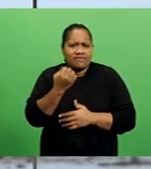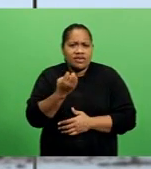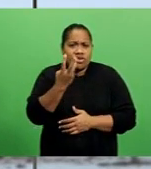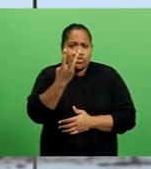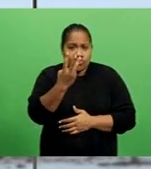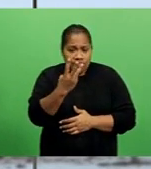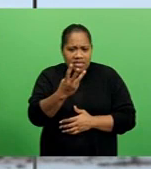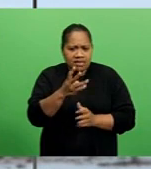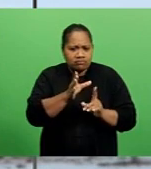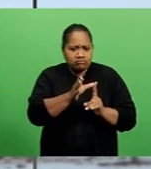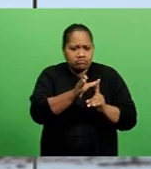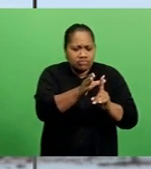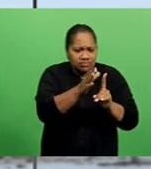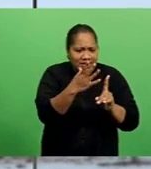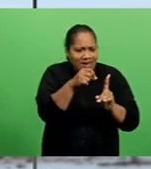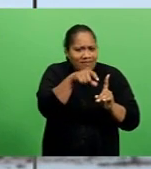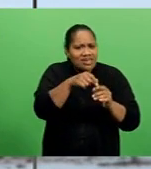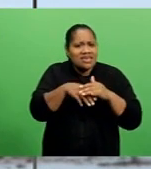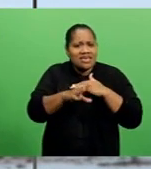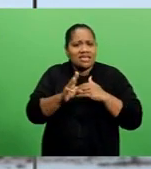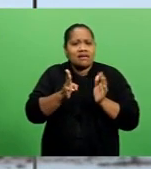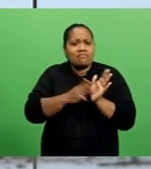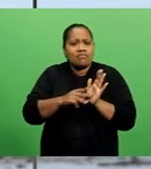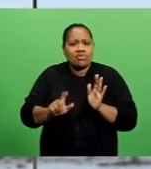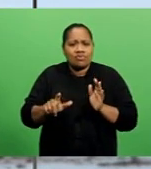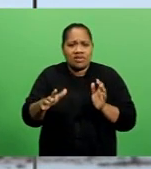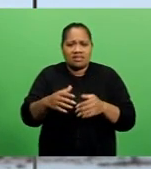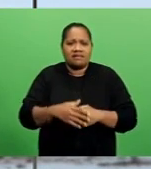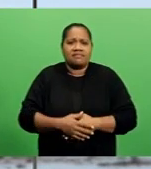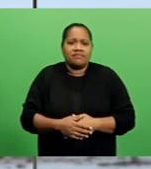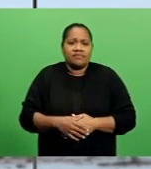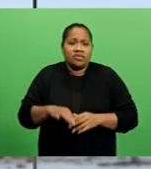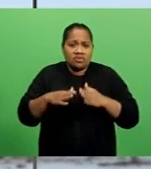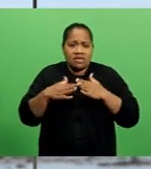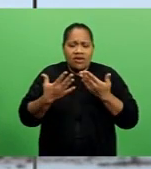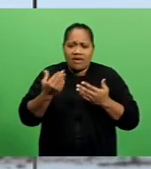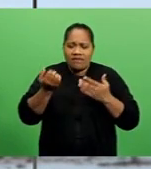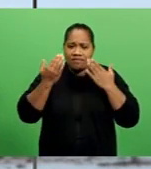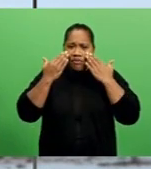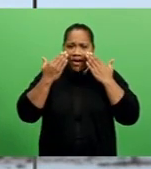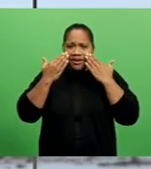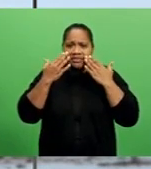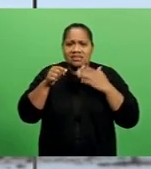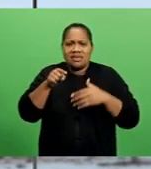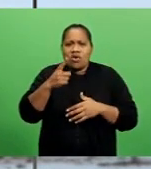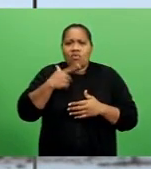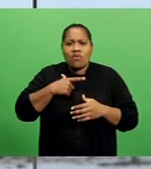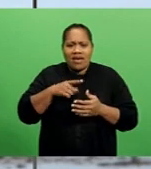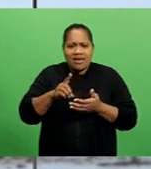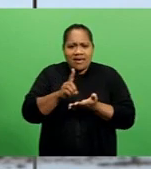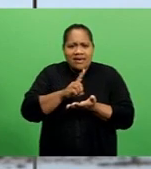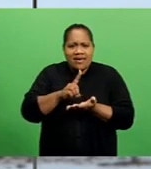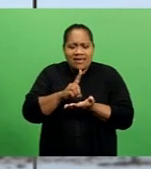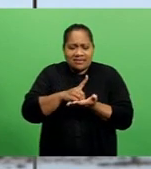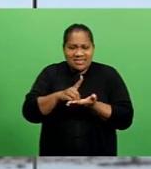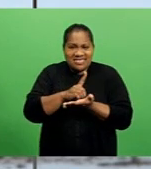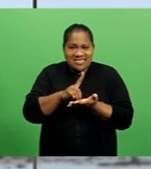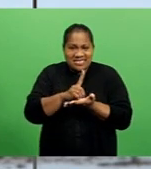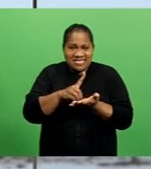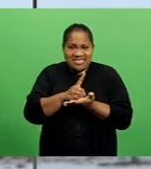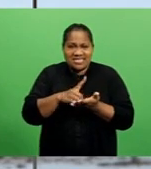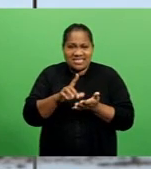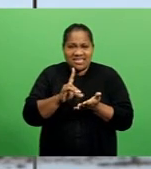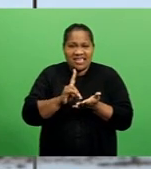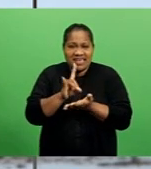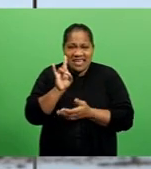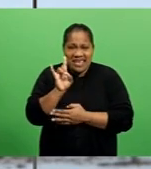in Maduata. The ministry is continuing its extensive awareness campaign against outbreaks of leptospirosis, typhoid, diarrhea